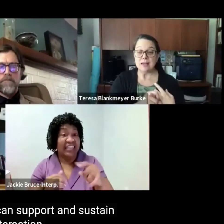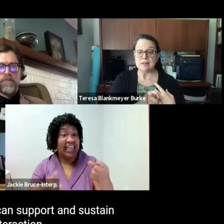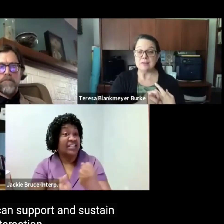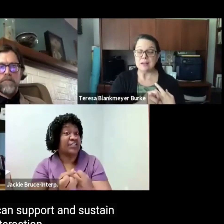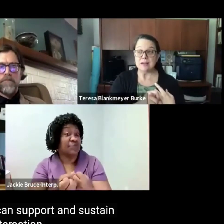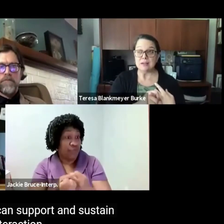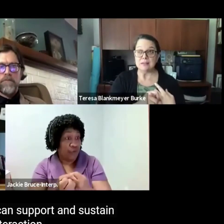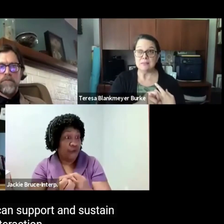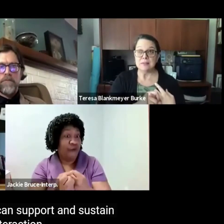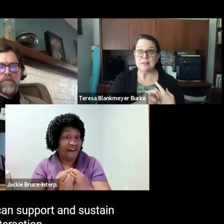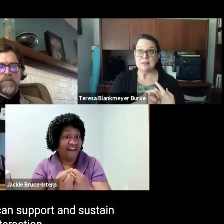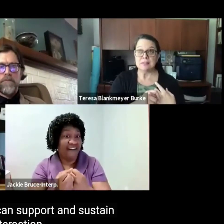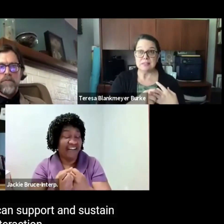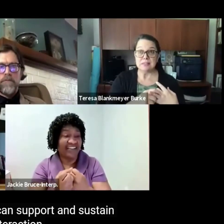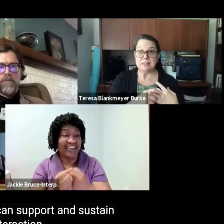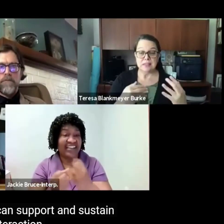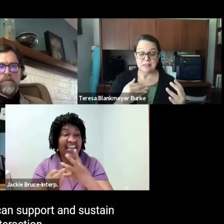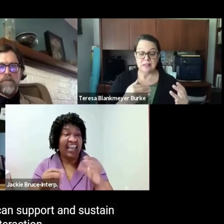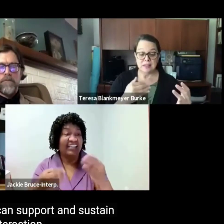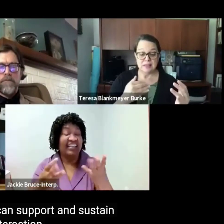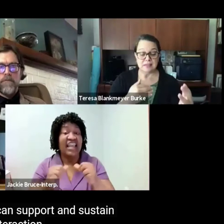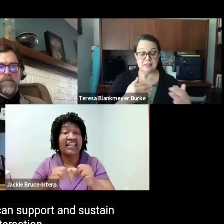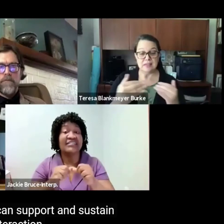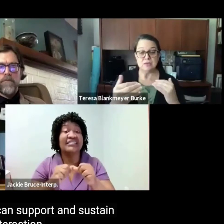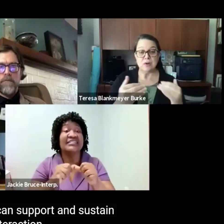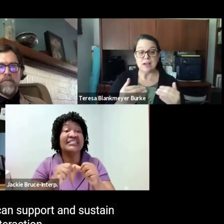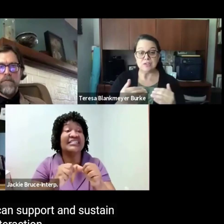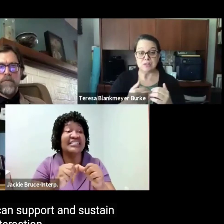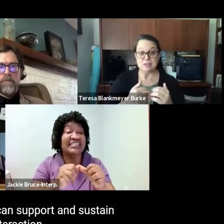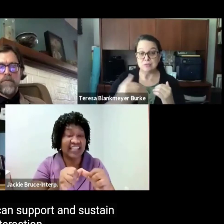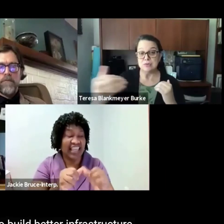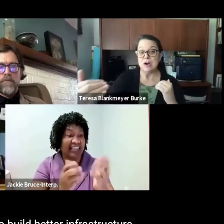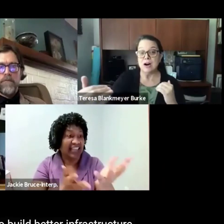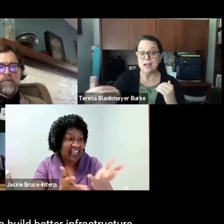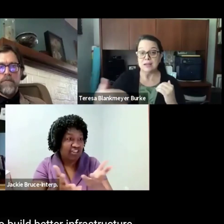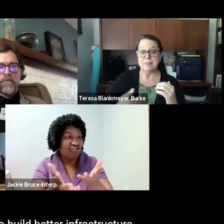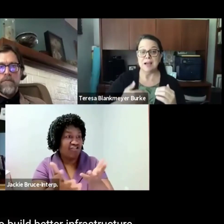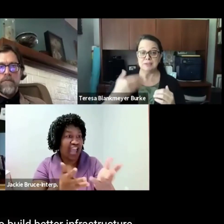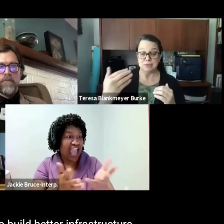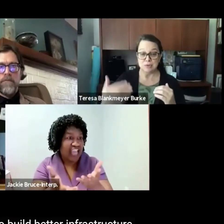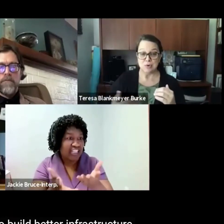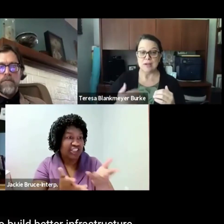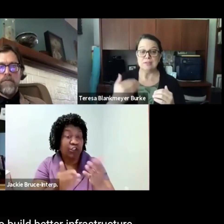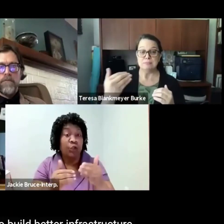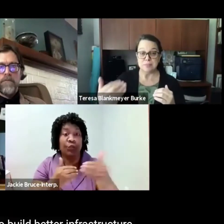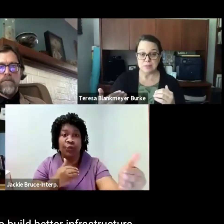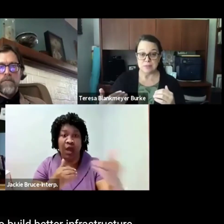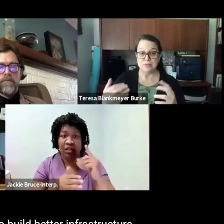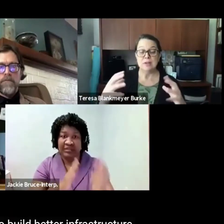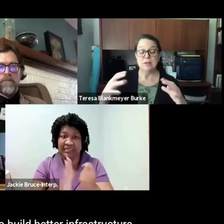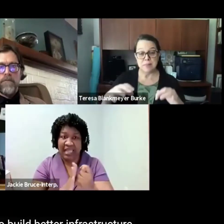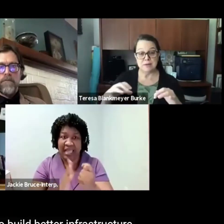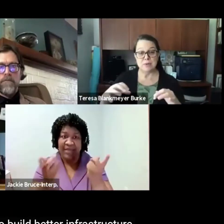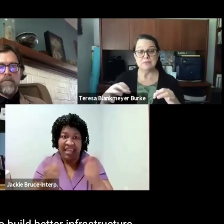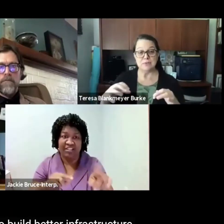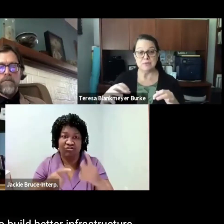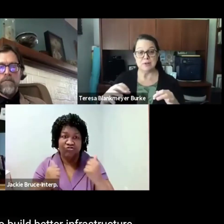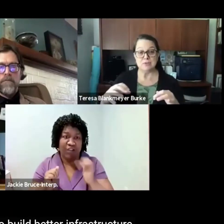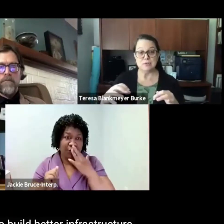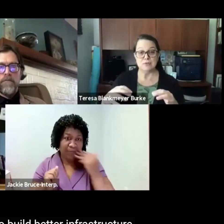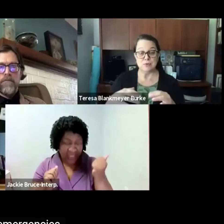support and sustain this interaction through time as you try to build